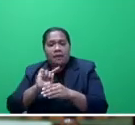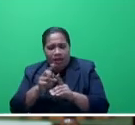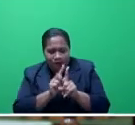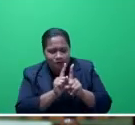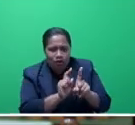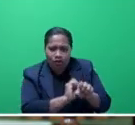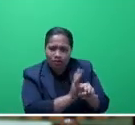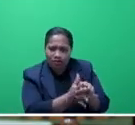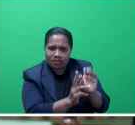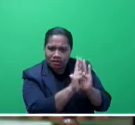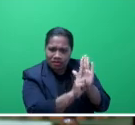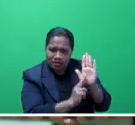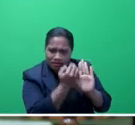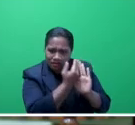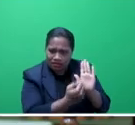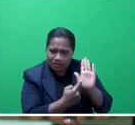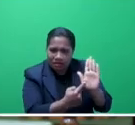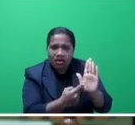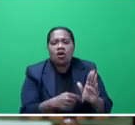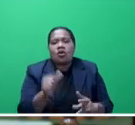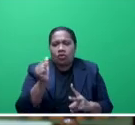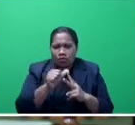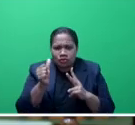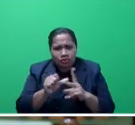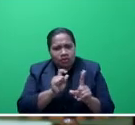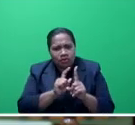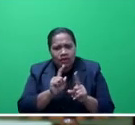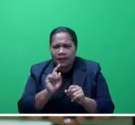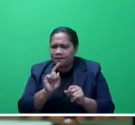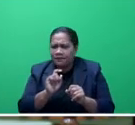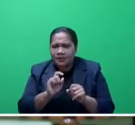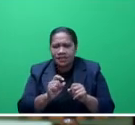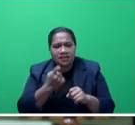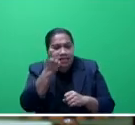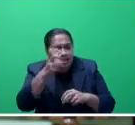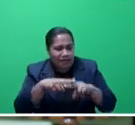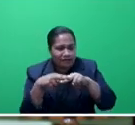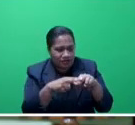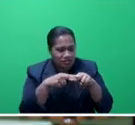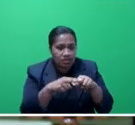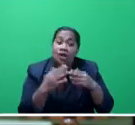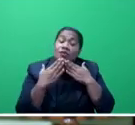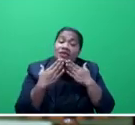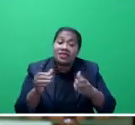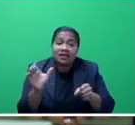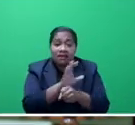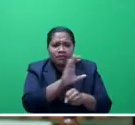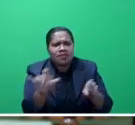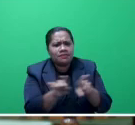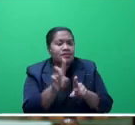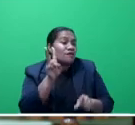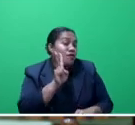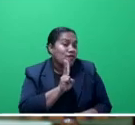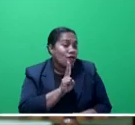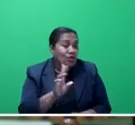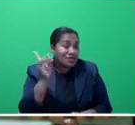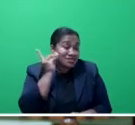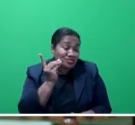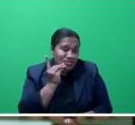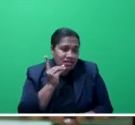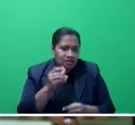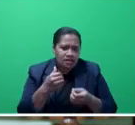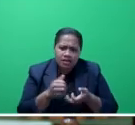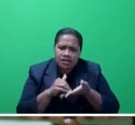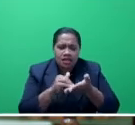including the Care Fiji QR code system. We thank companies like Vodafone and Digicel that have helped us deliver